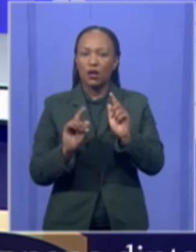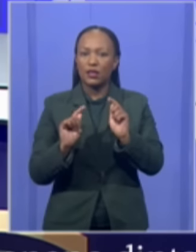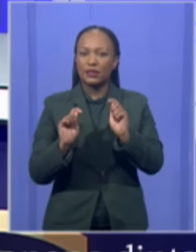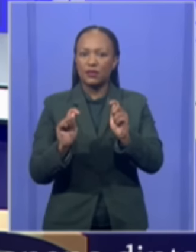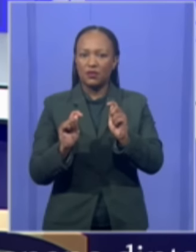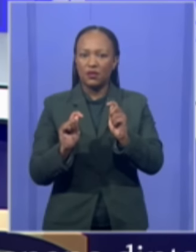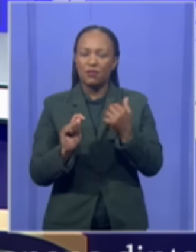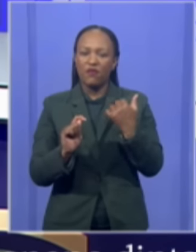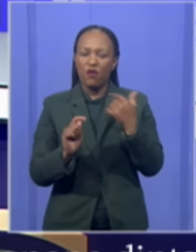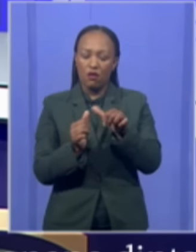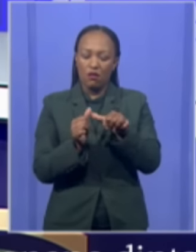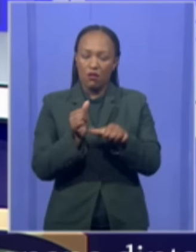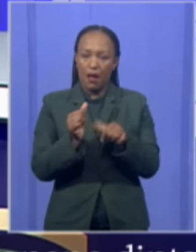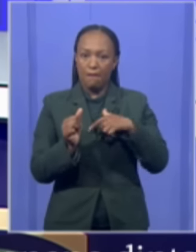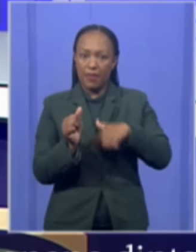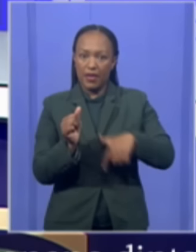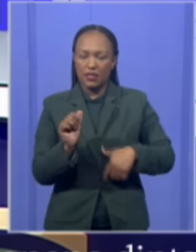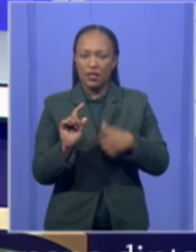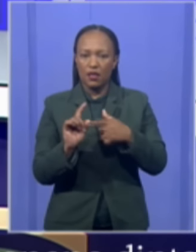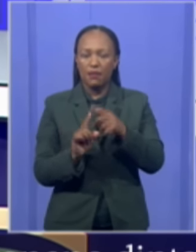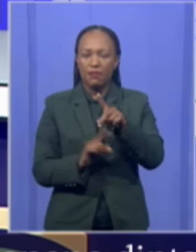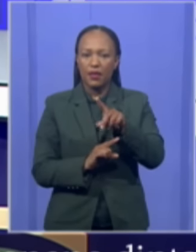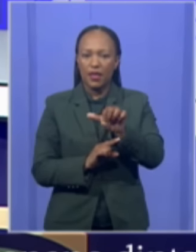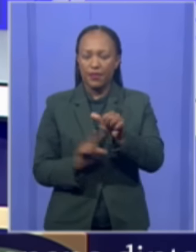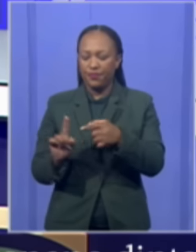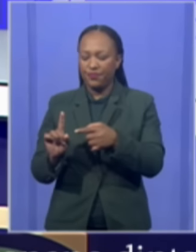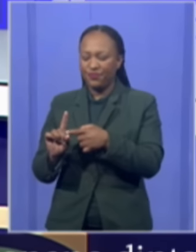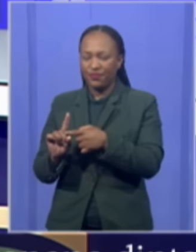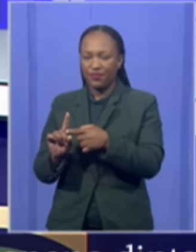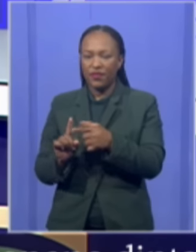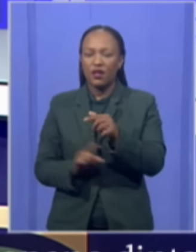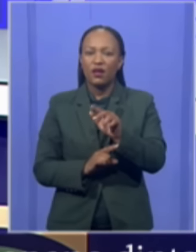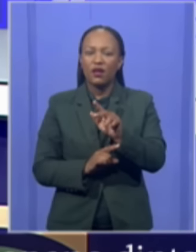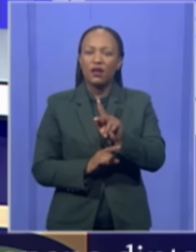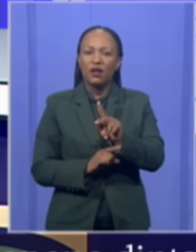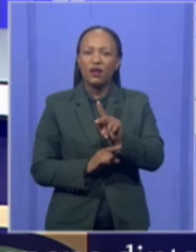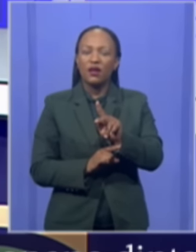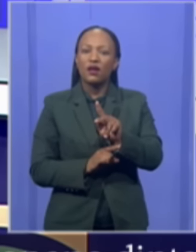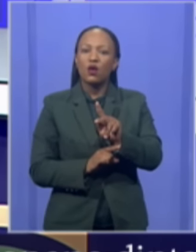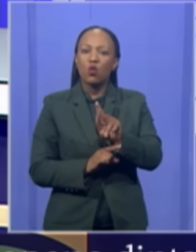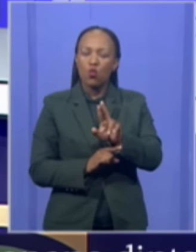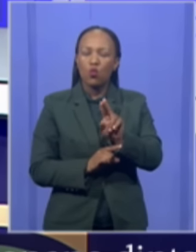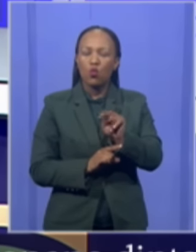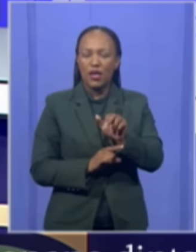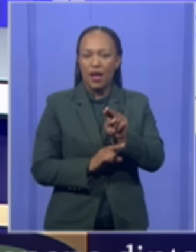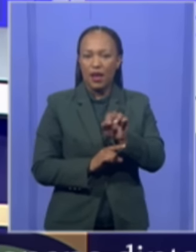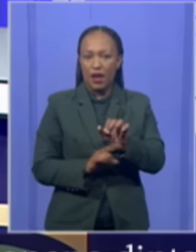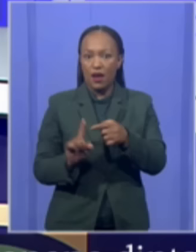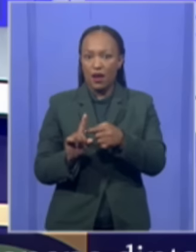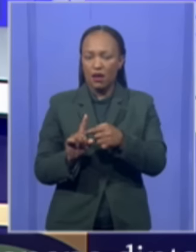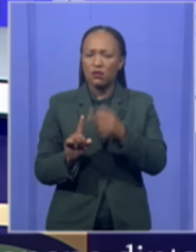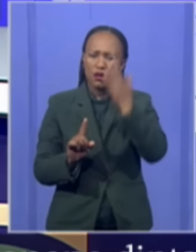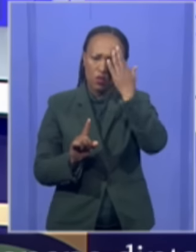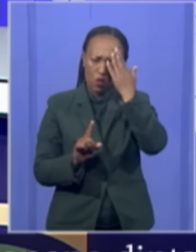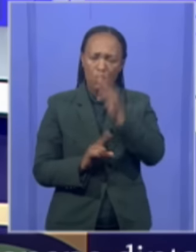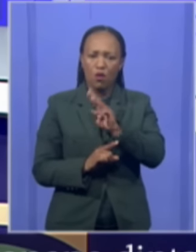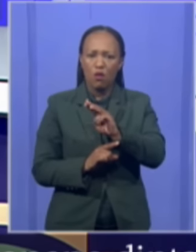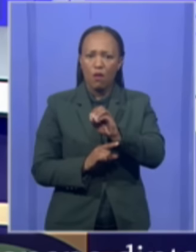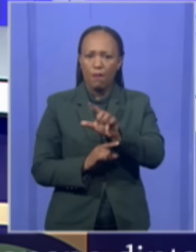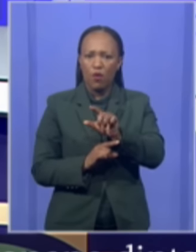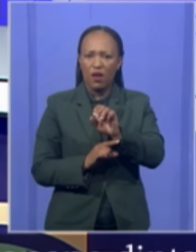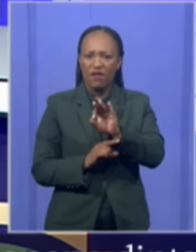motlatšamopresidente wa Patriotic Alliance Kenny Kunene o tiišeditše gore o tsebana le Katiso Molefe. Kunene o re o be a le ka ntle ga ngwako wa Molefe a